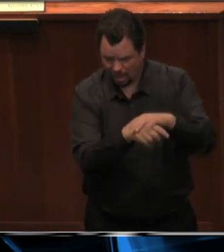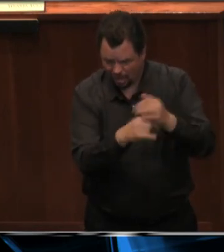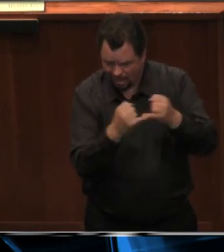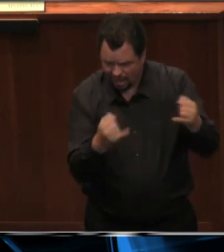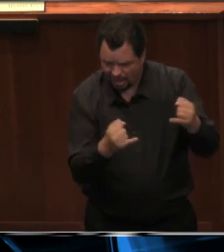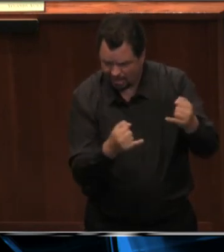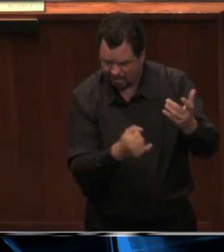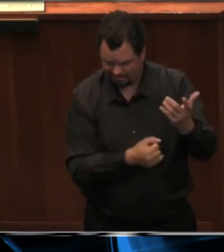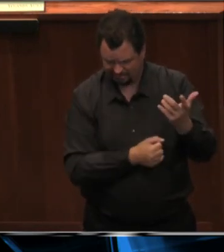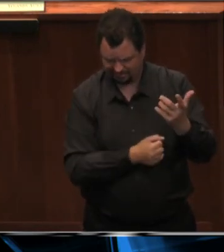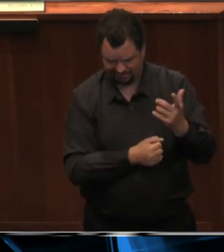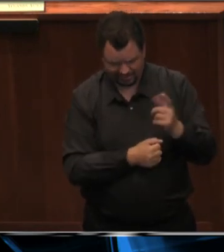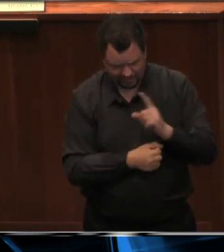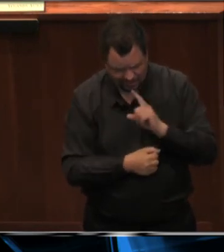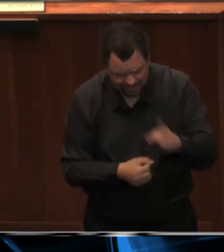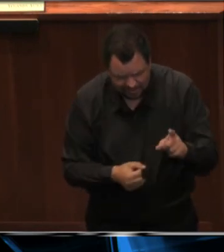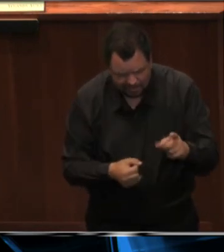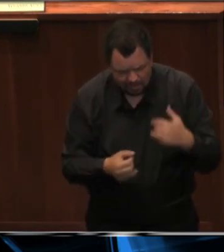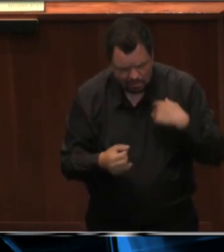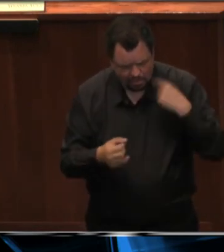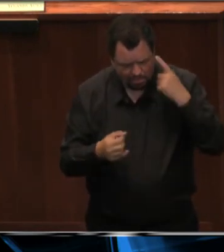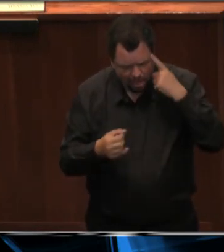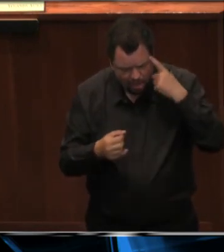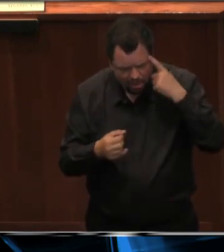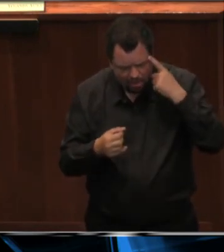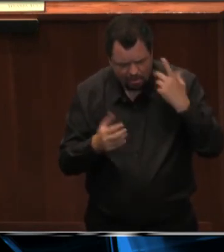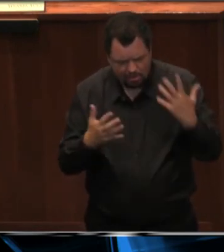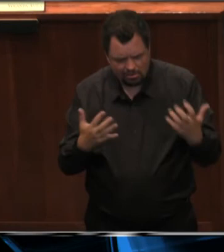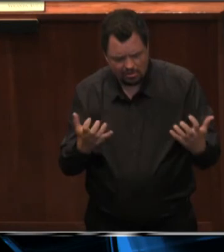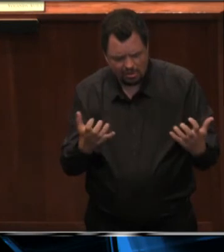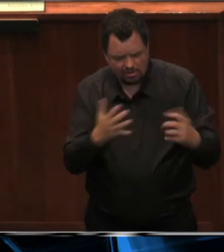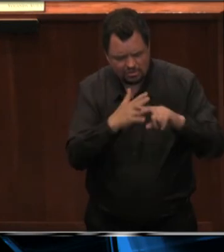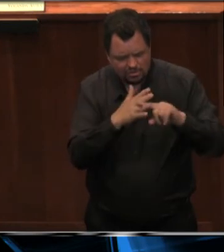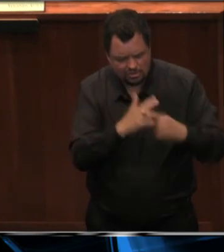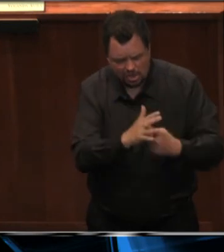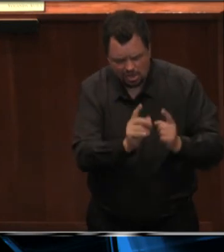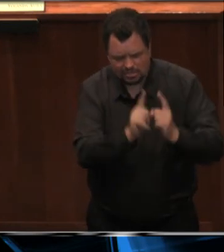effort for physical distancing in our schools. And so I am here today